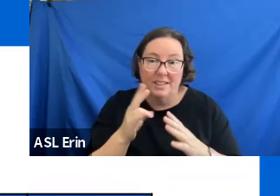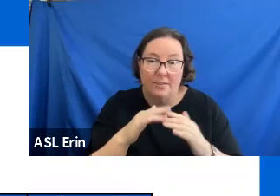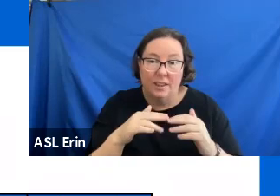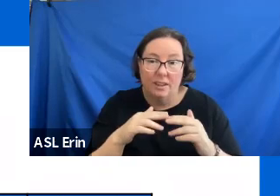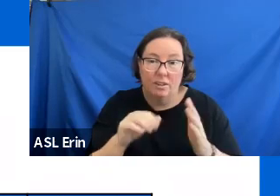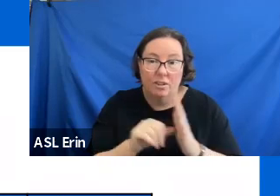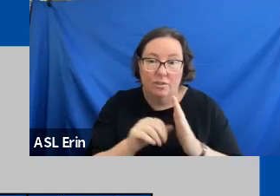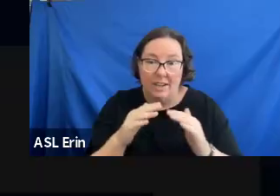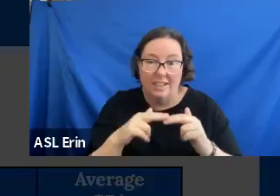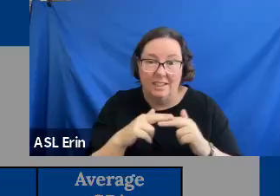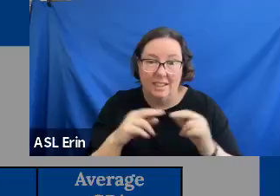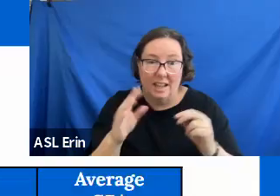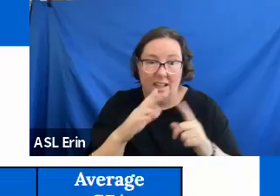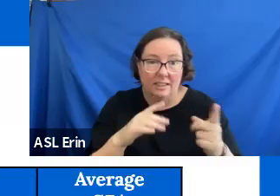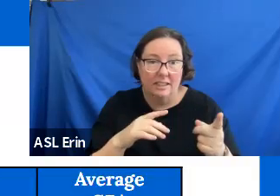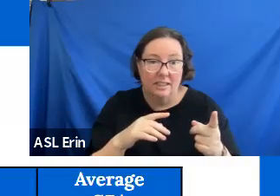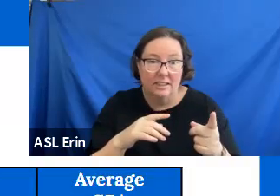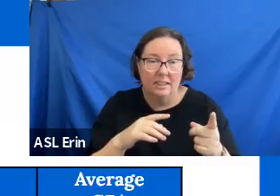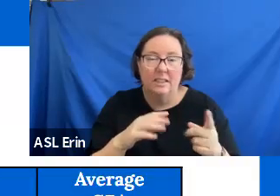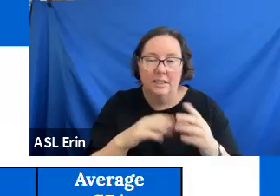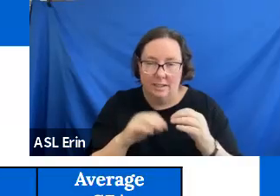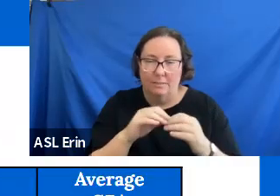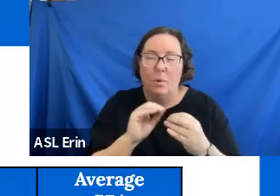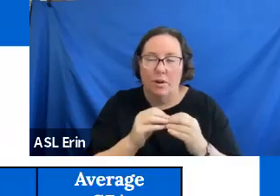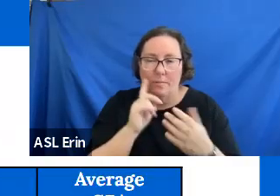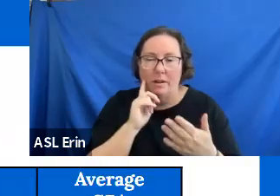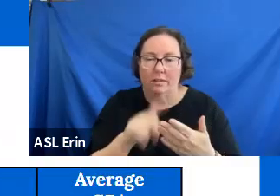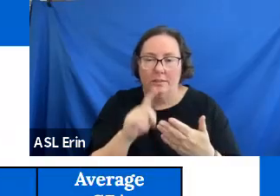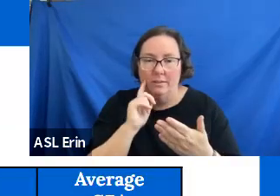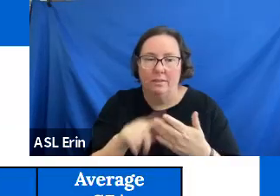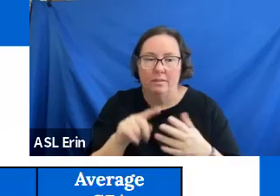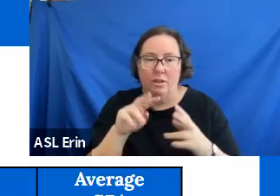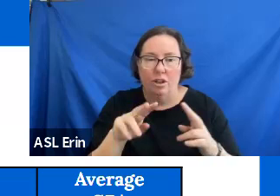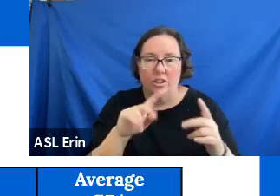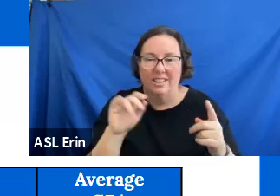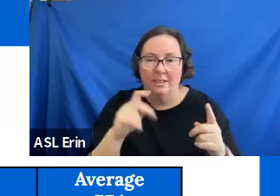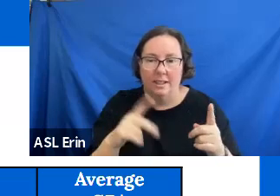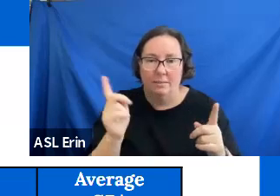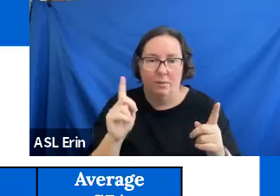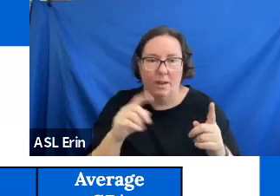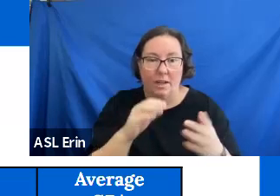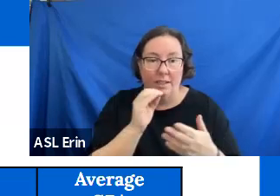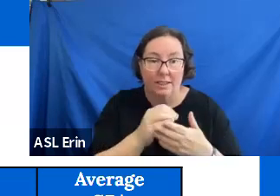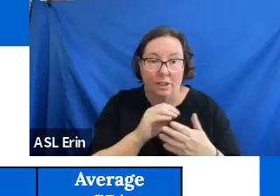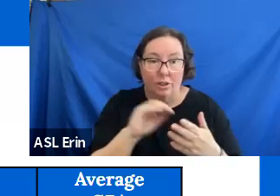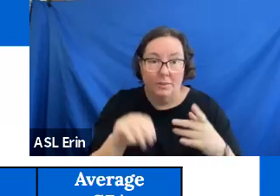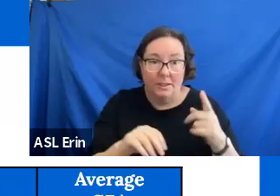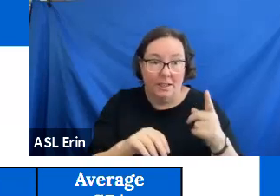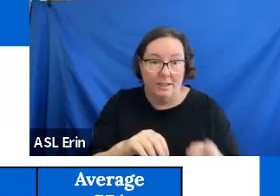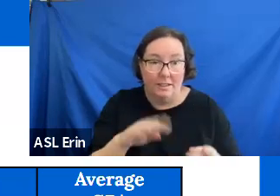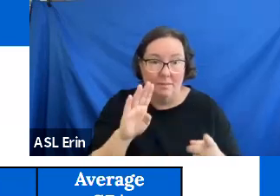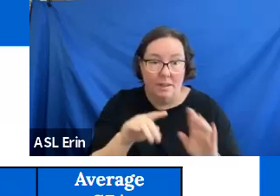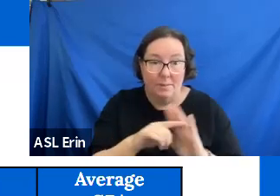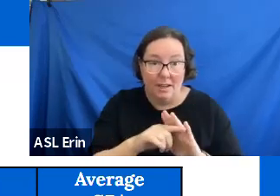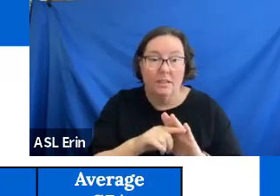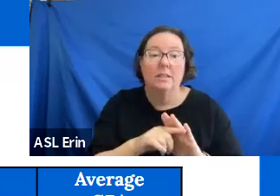more numerically significant, to look at zip codes where there is a 0% in